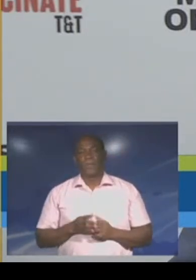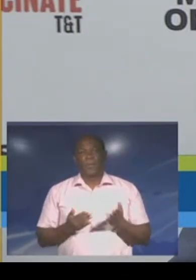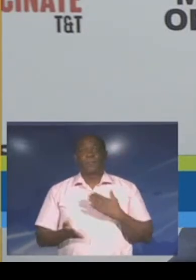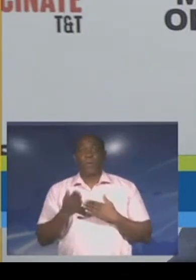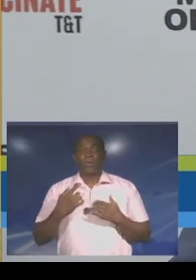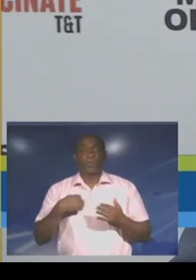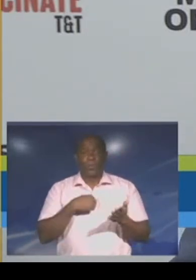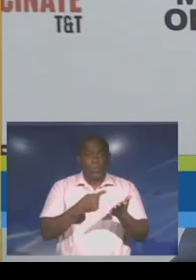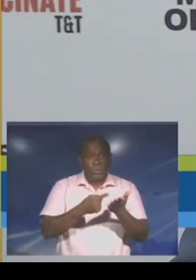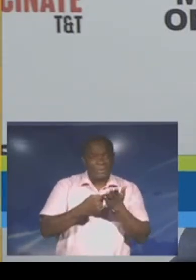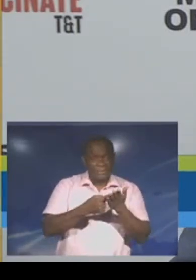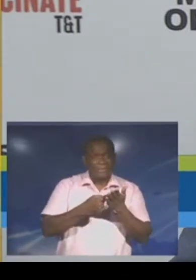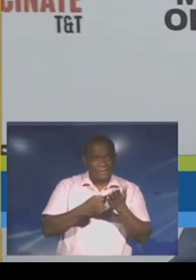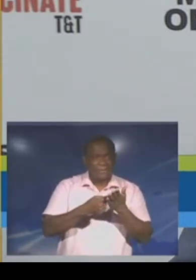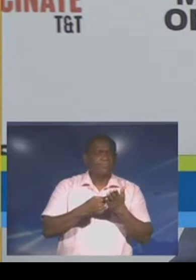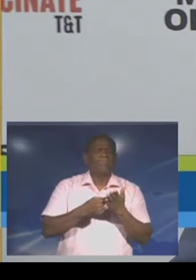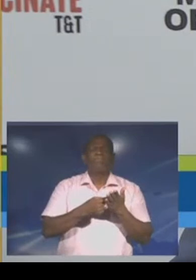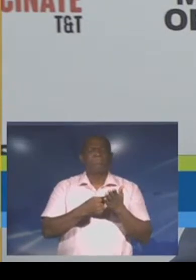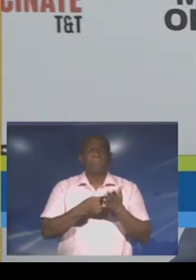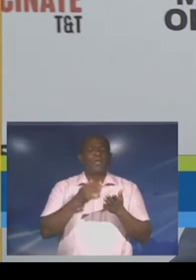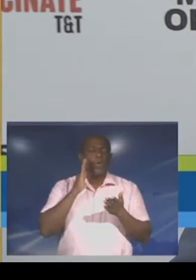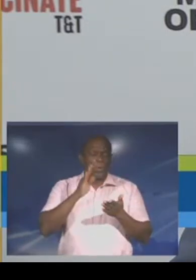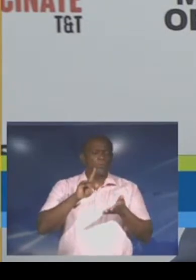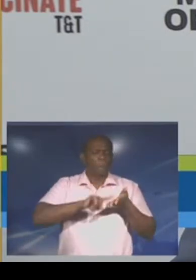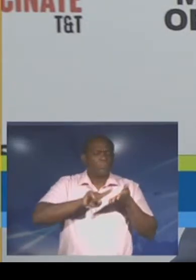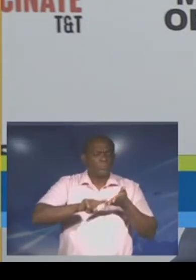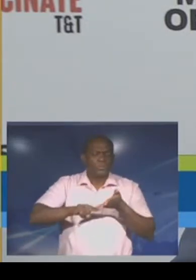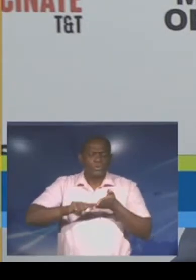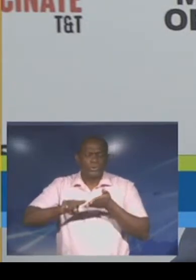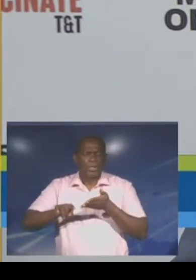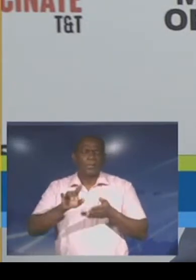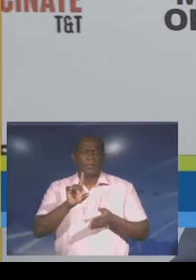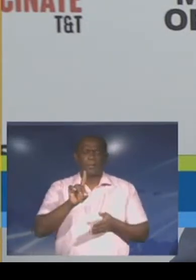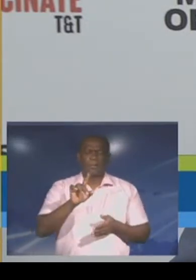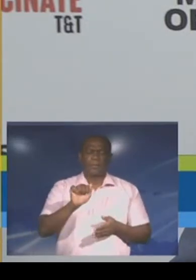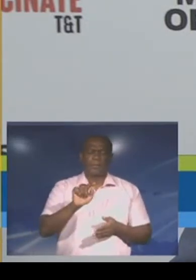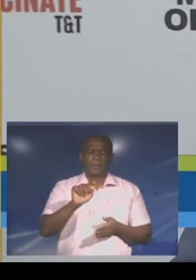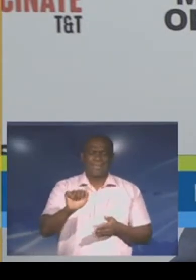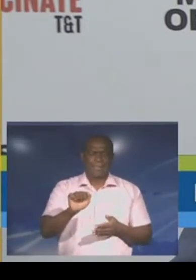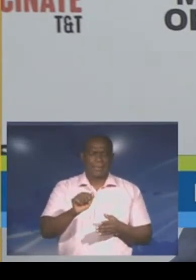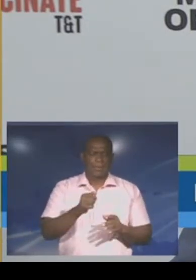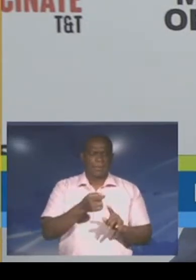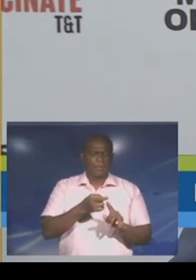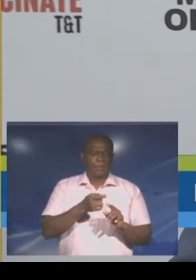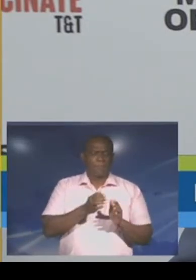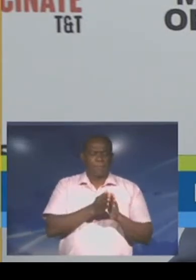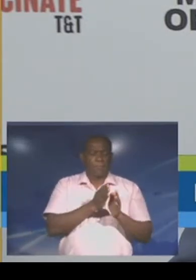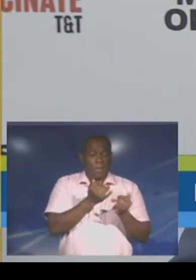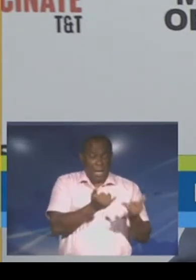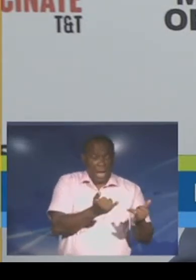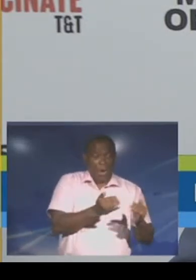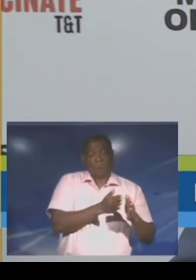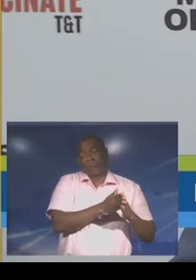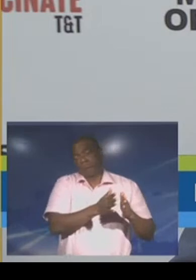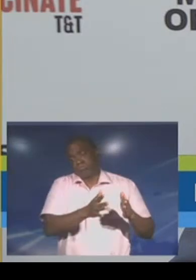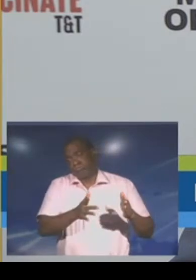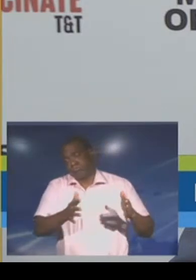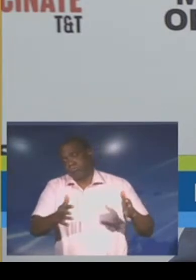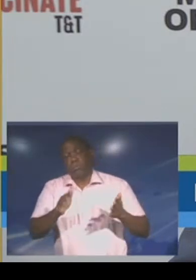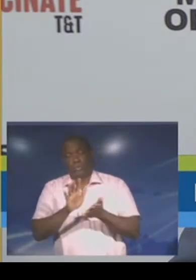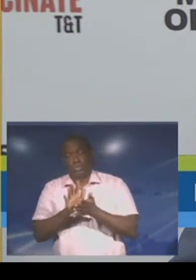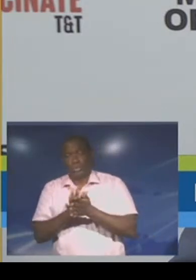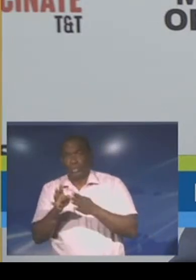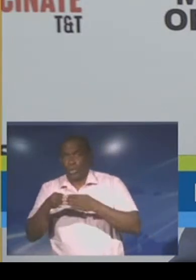we are going to be paying attention to all the data between now and school opening. But as for now, and for the next couple of